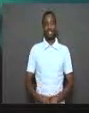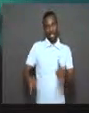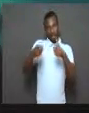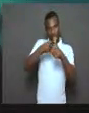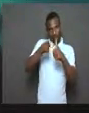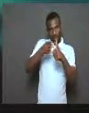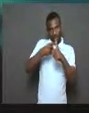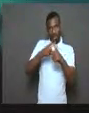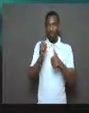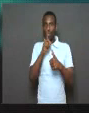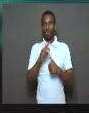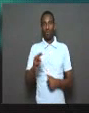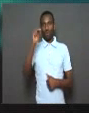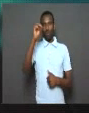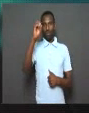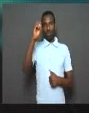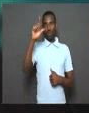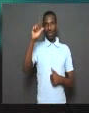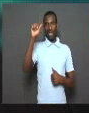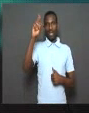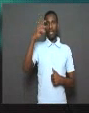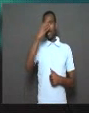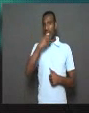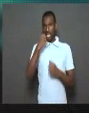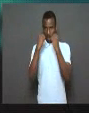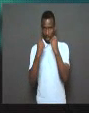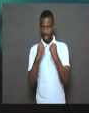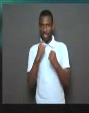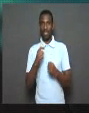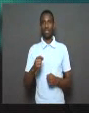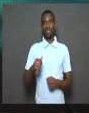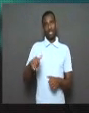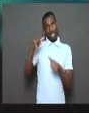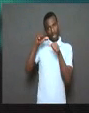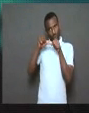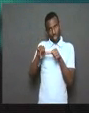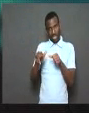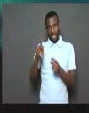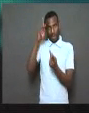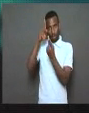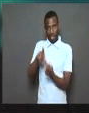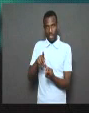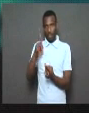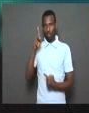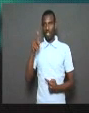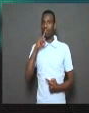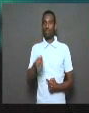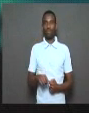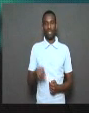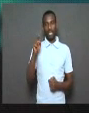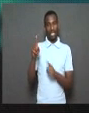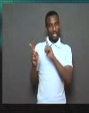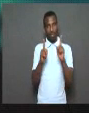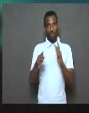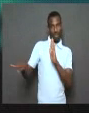The first is the molar heat capacity at constant pressure, which